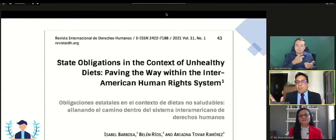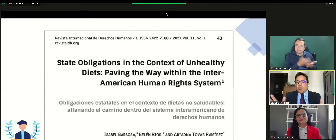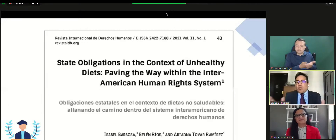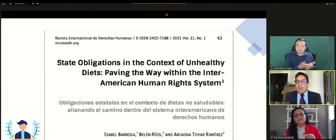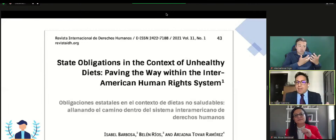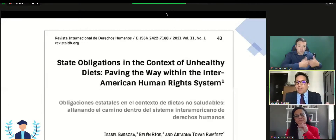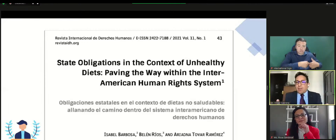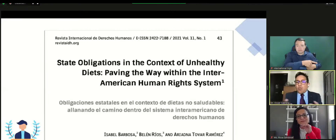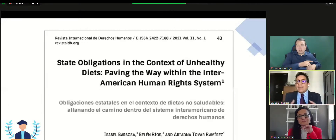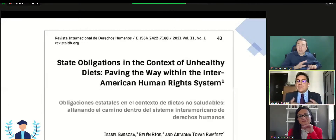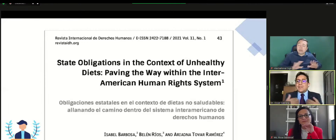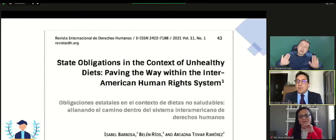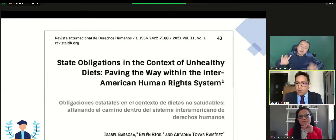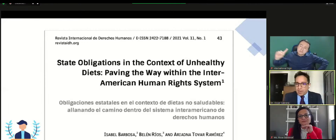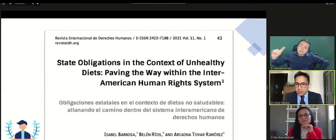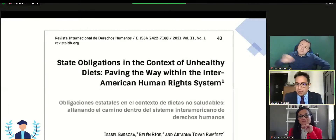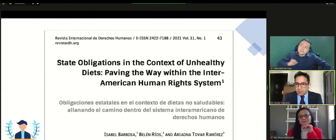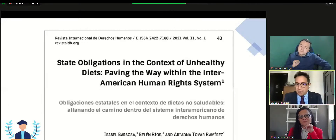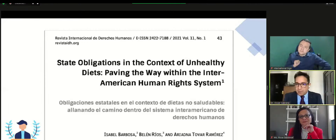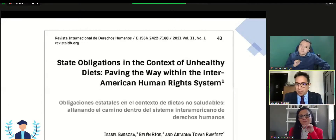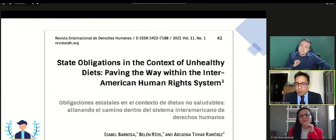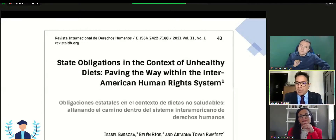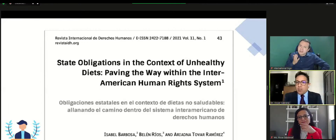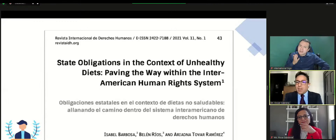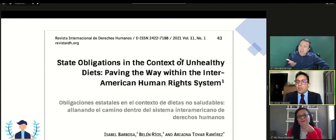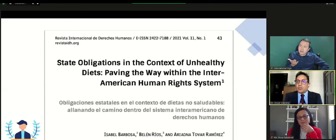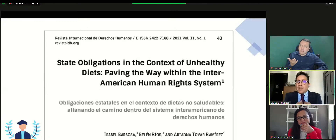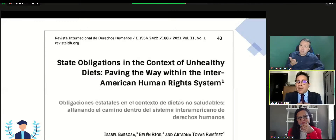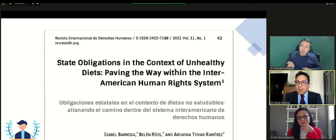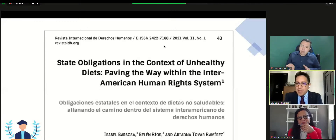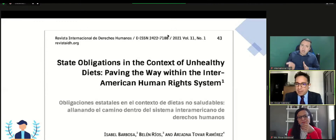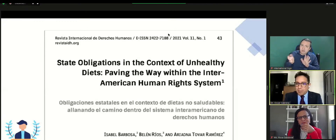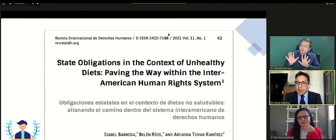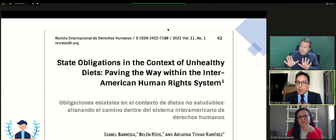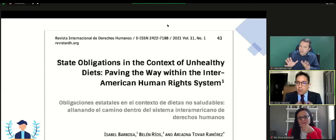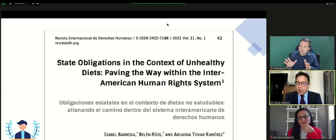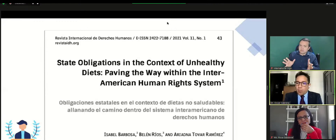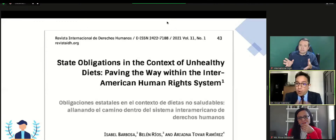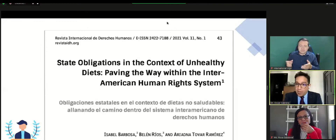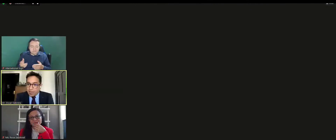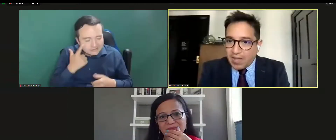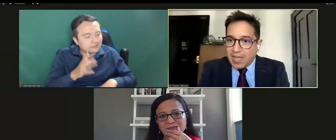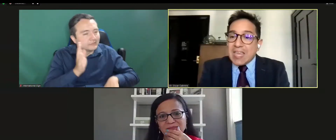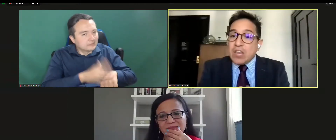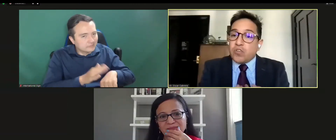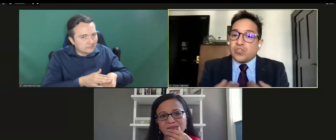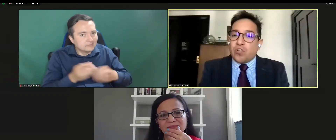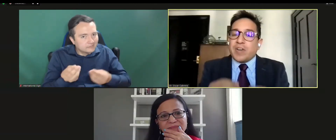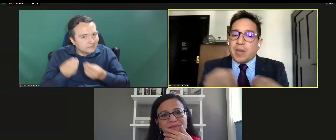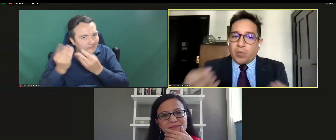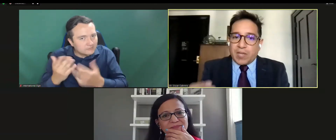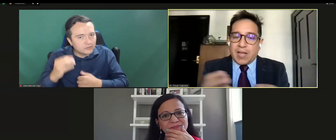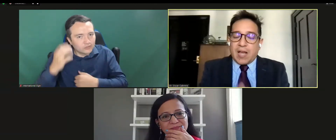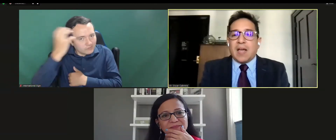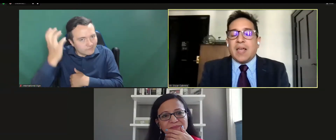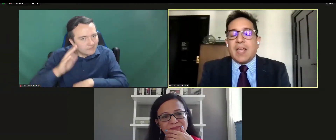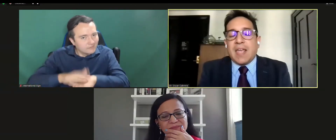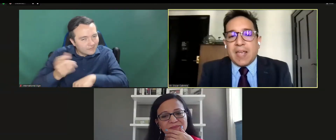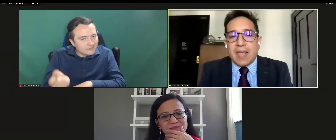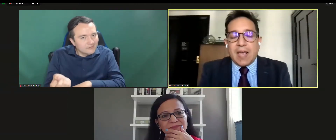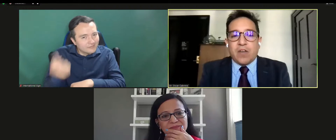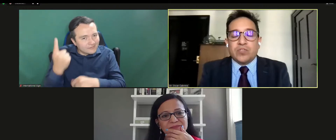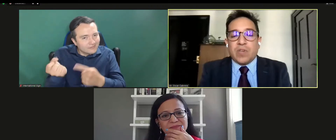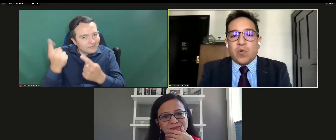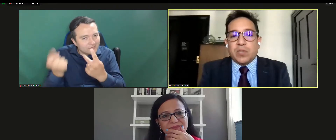these matters and the questions posed by industry about, can the government do this or that? I would say rather, why don't we create an incentive for governments,